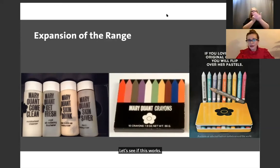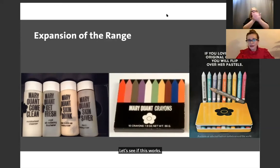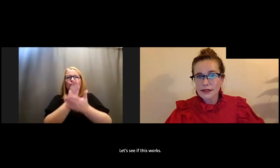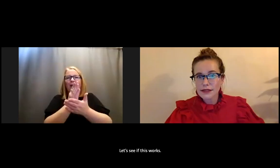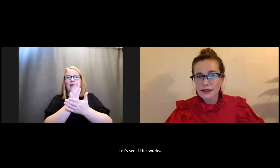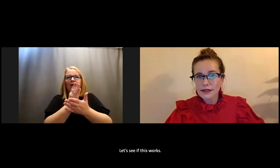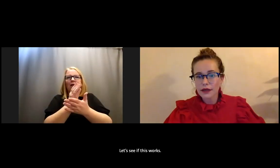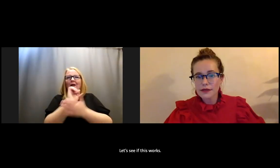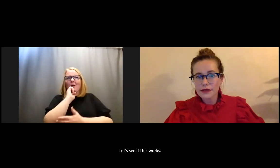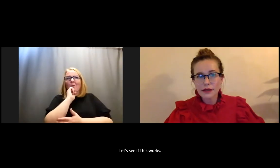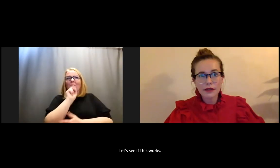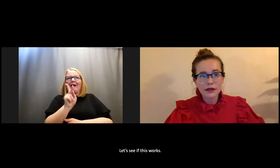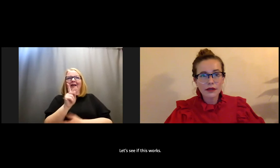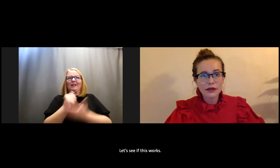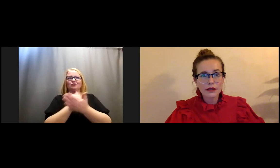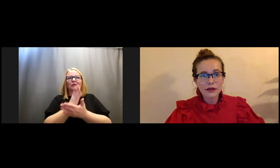again. Let's see if this works.